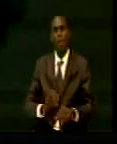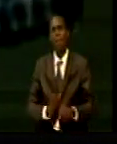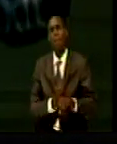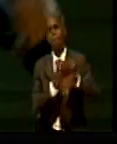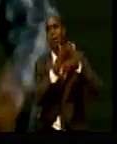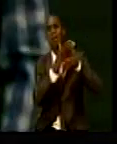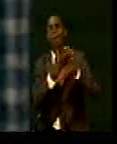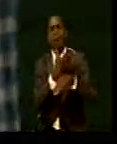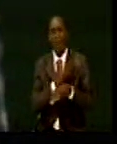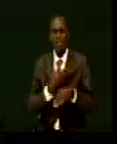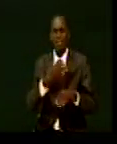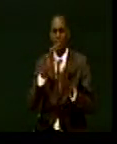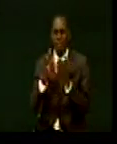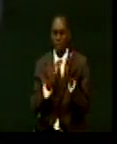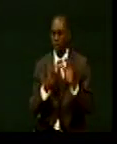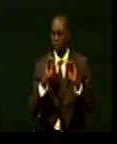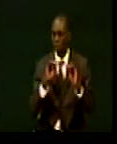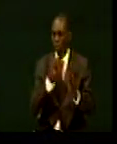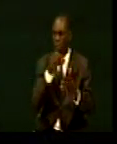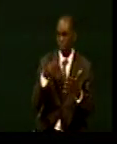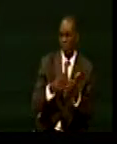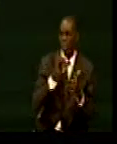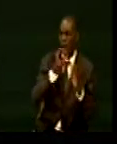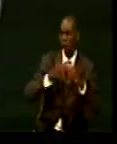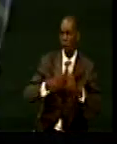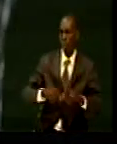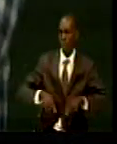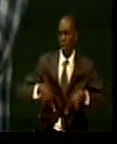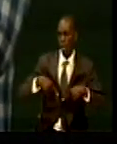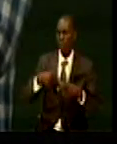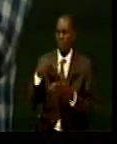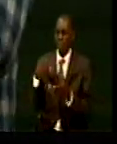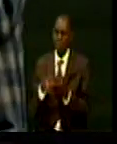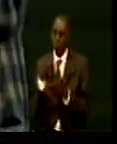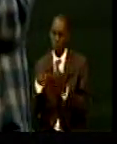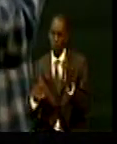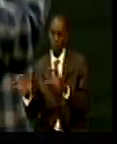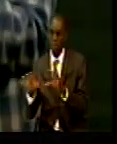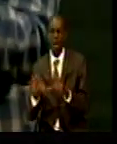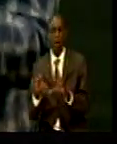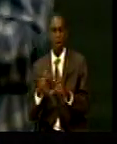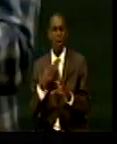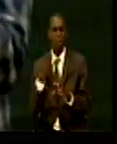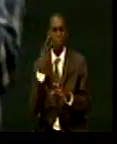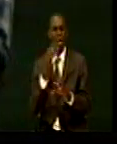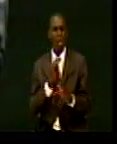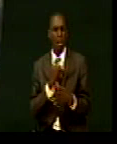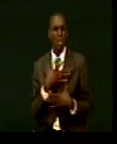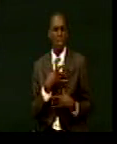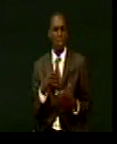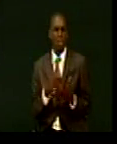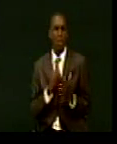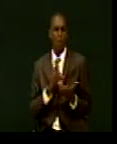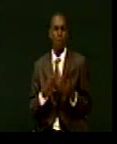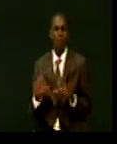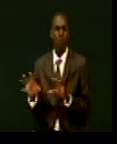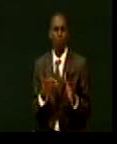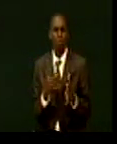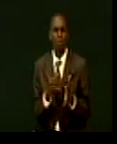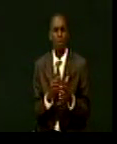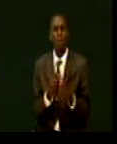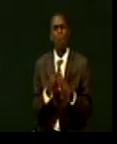live. And this is how to live. And I want to get up and do that. But, you know, we were born